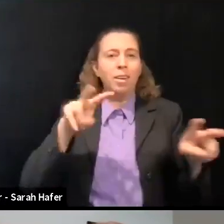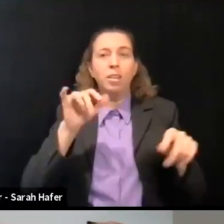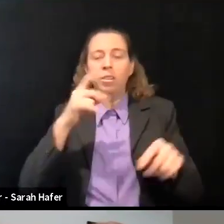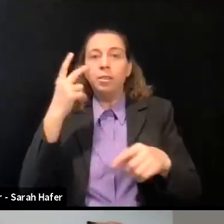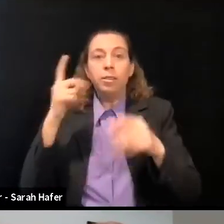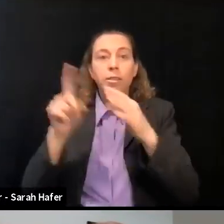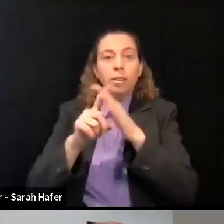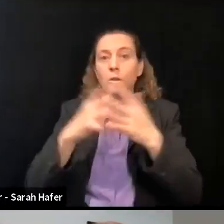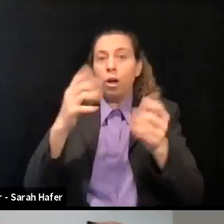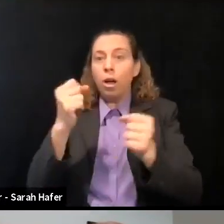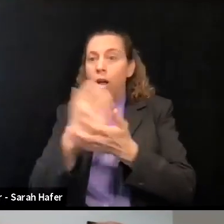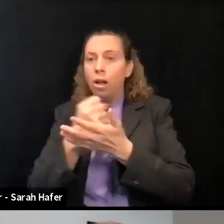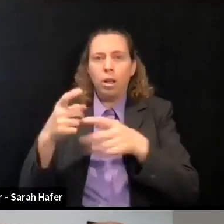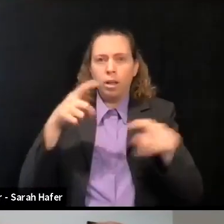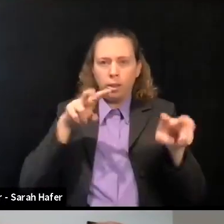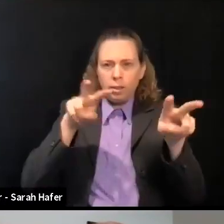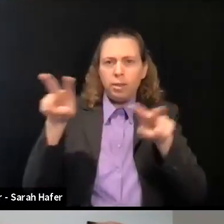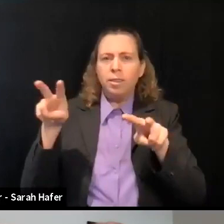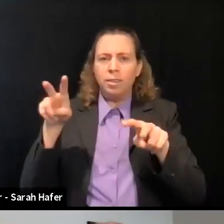We have a